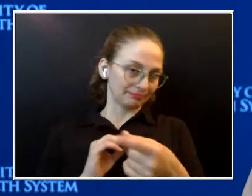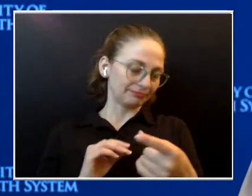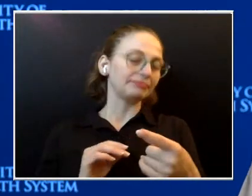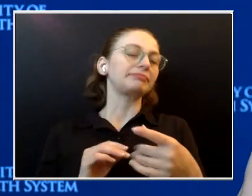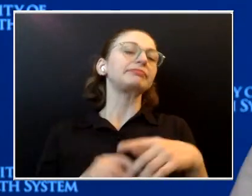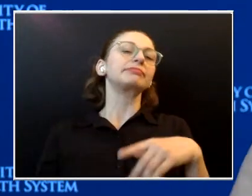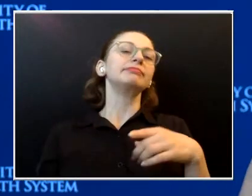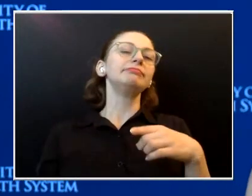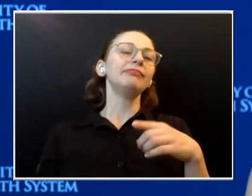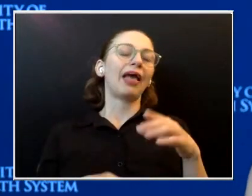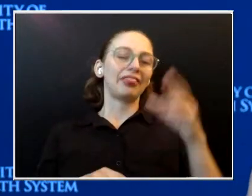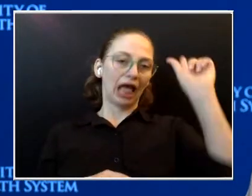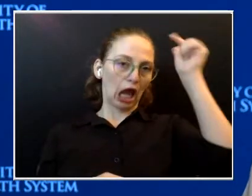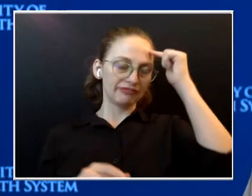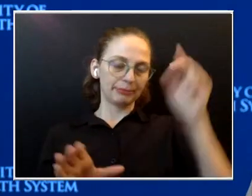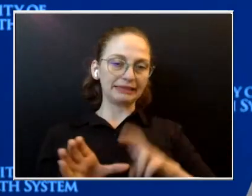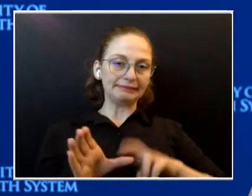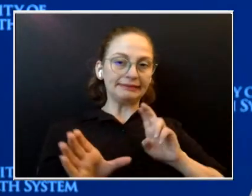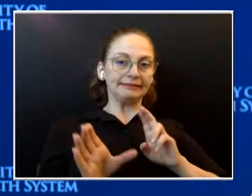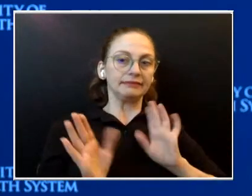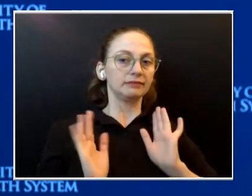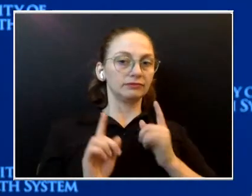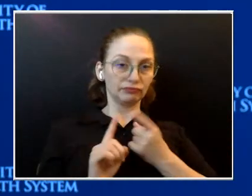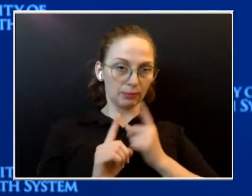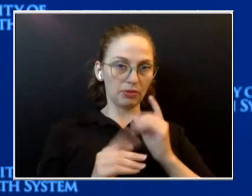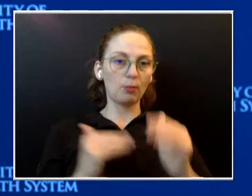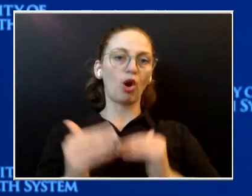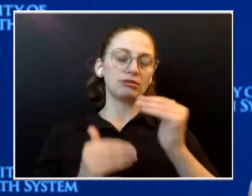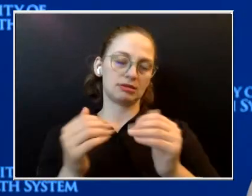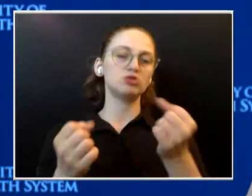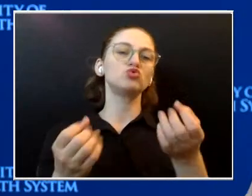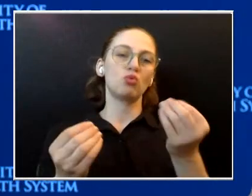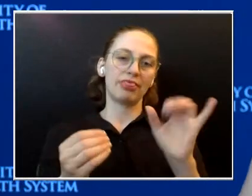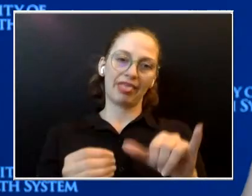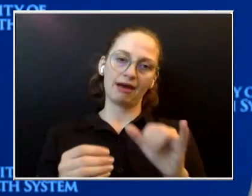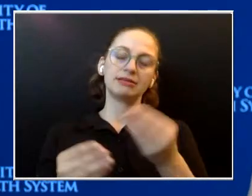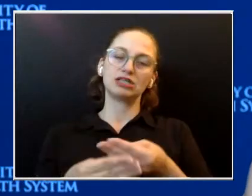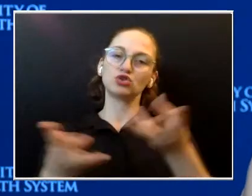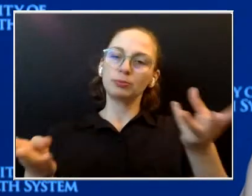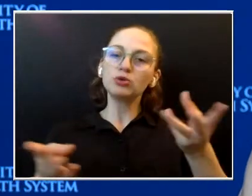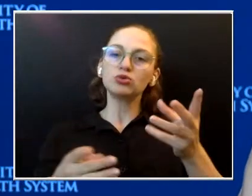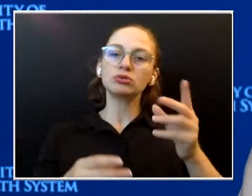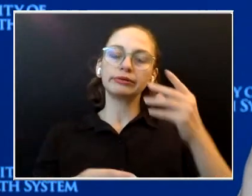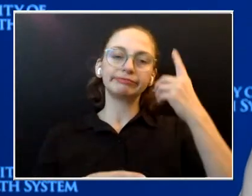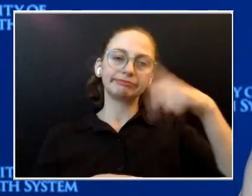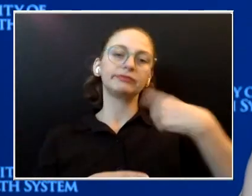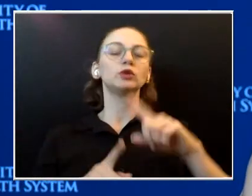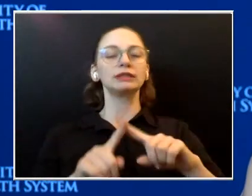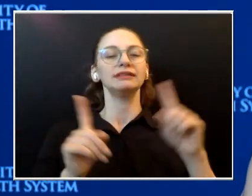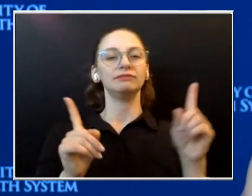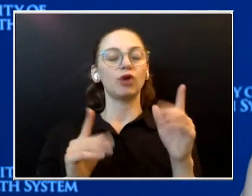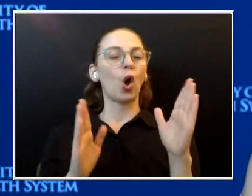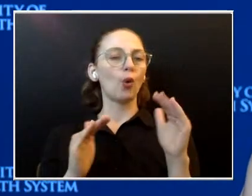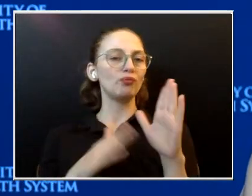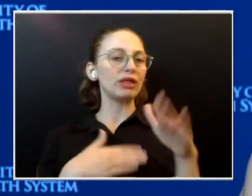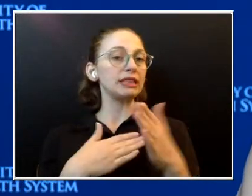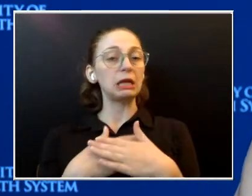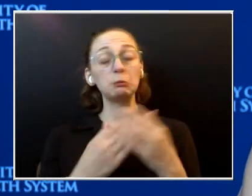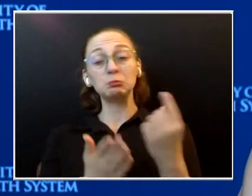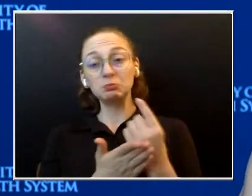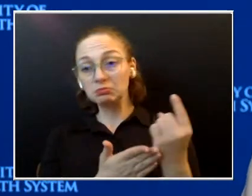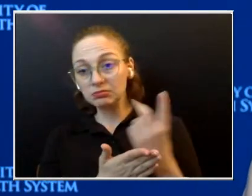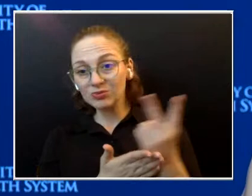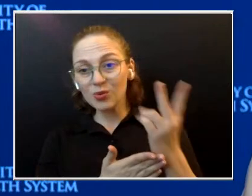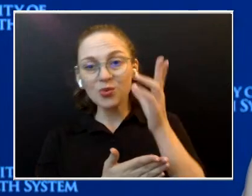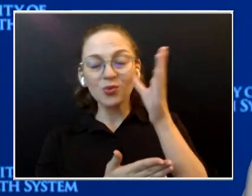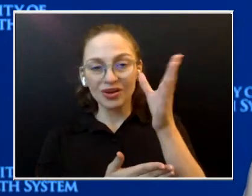is just a little bit different. Hopefully, within the next couple weeks, we will see those supplies make it to those pharmacies and those doctors' offices. We